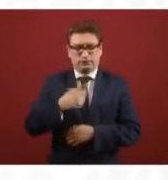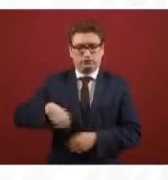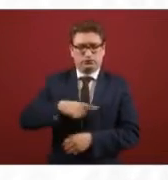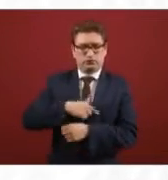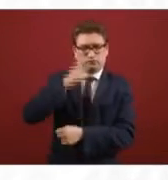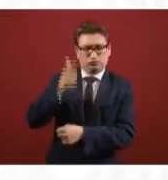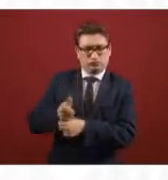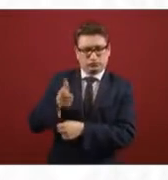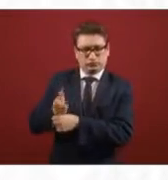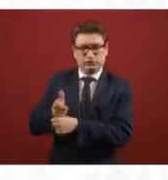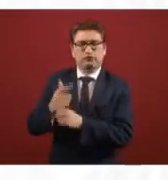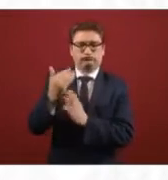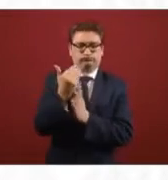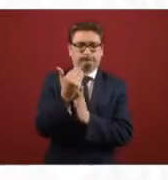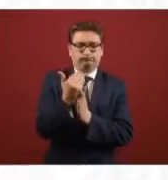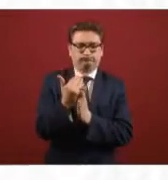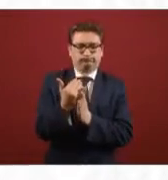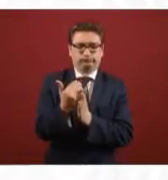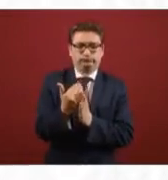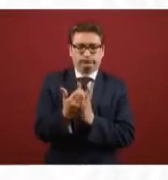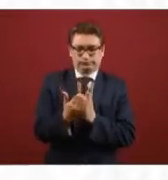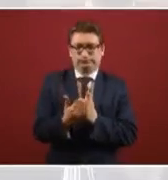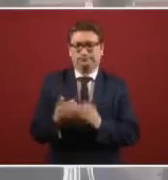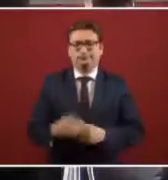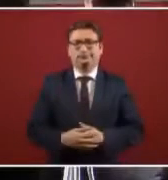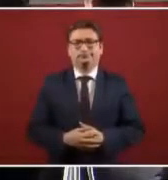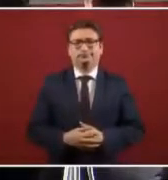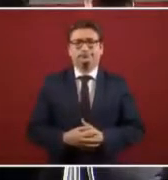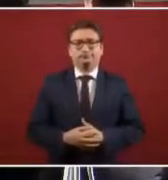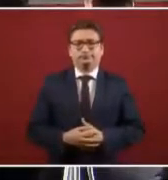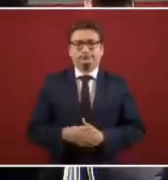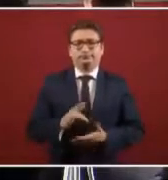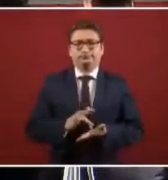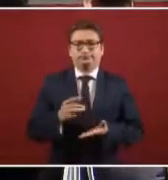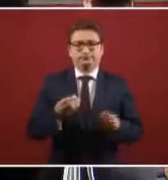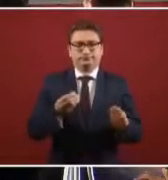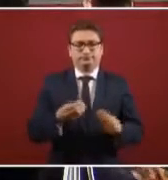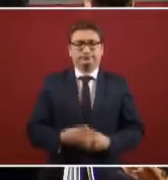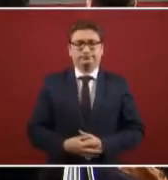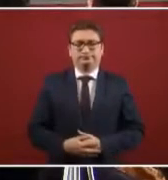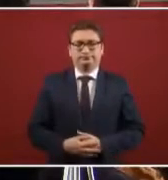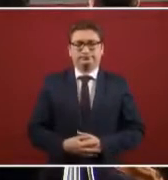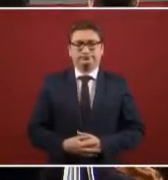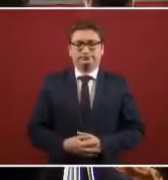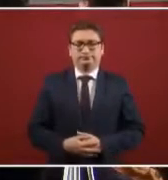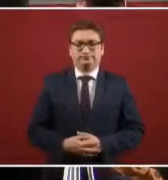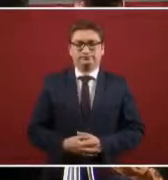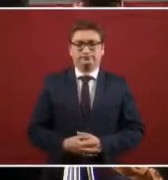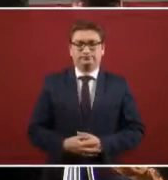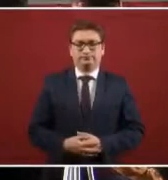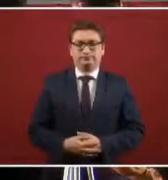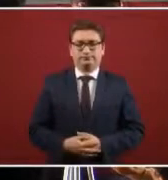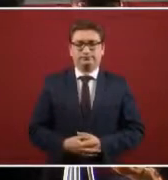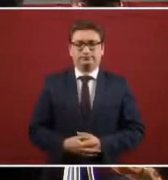pour the gas and see if it measures what they're saying it's going to measure, so people aren't getting shorted.